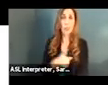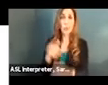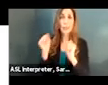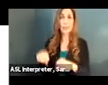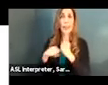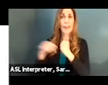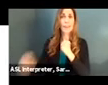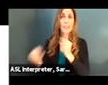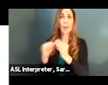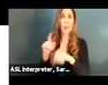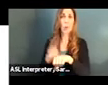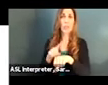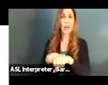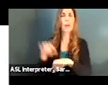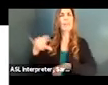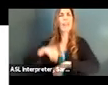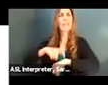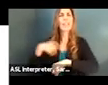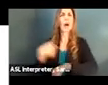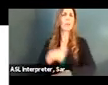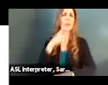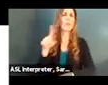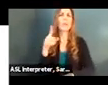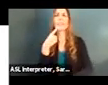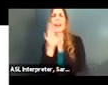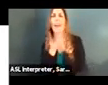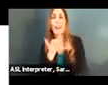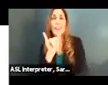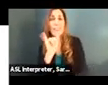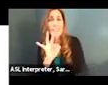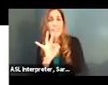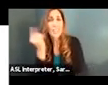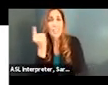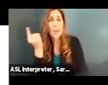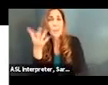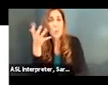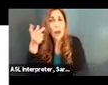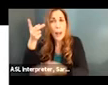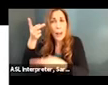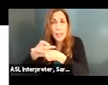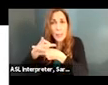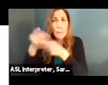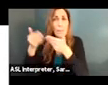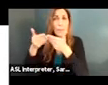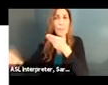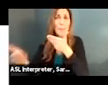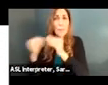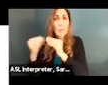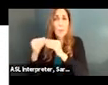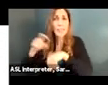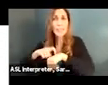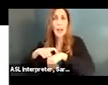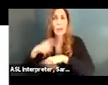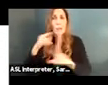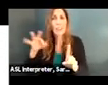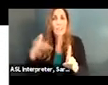But really, we would start saying to you at that point, if this is something that you want to keep for more than 9 weeks, and if it's something that you